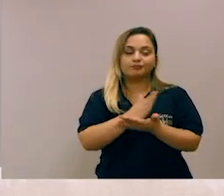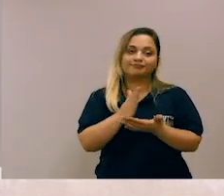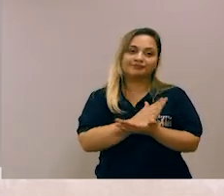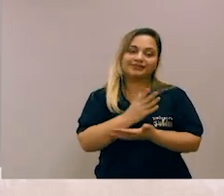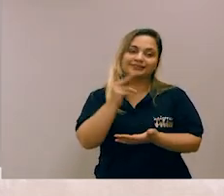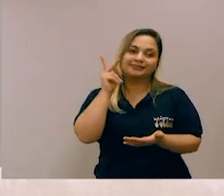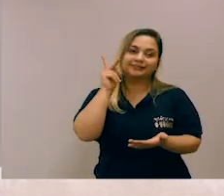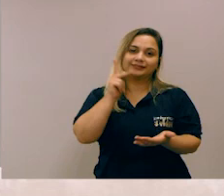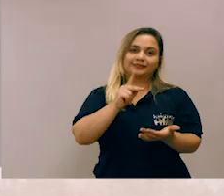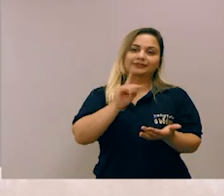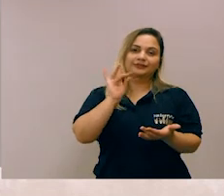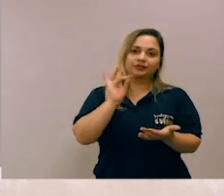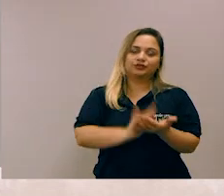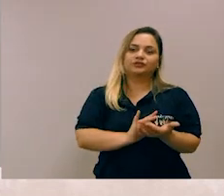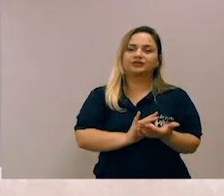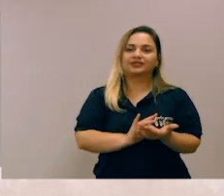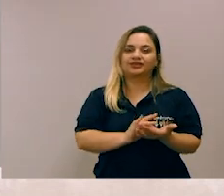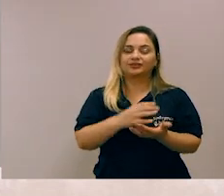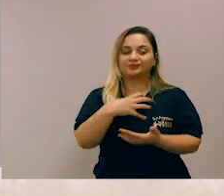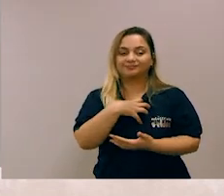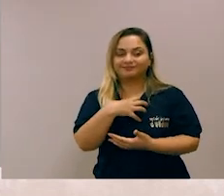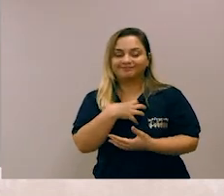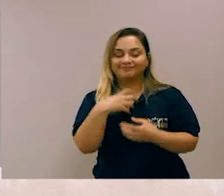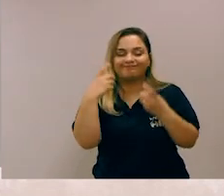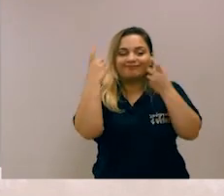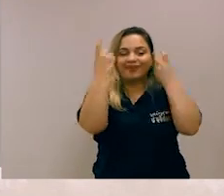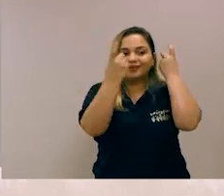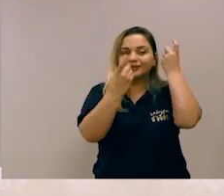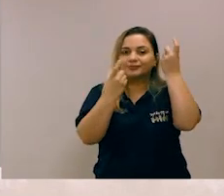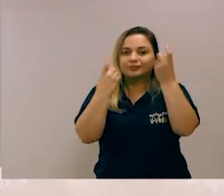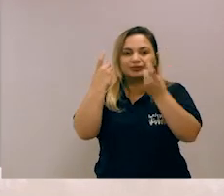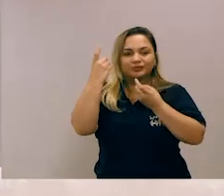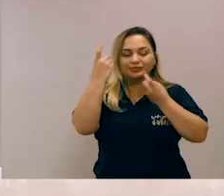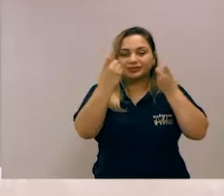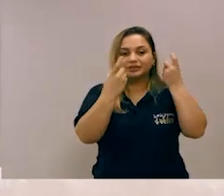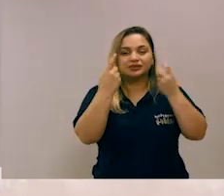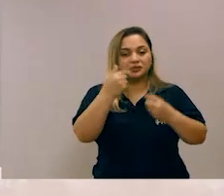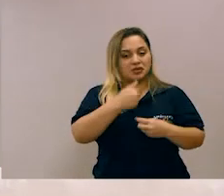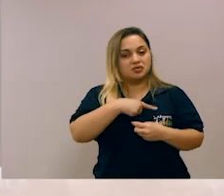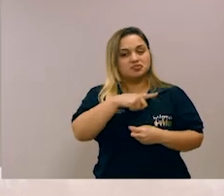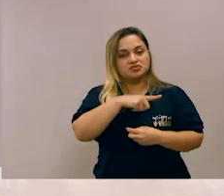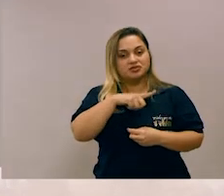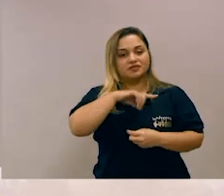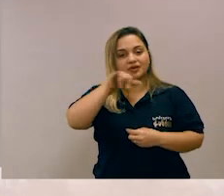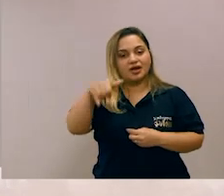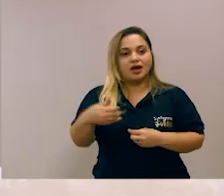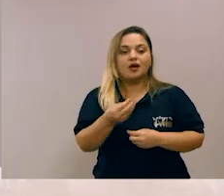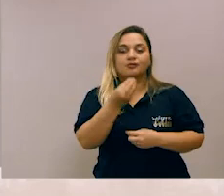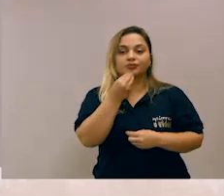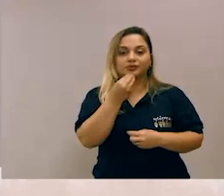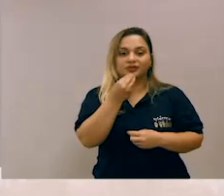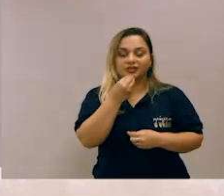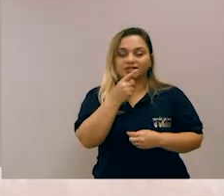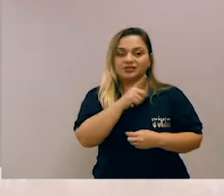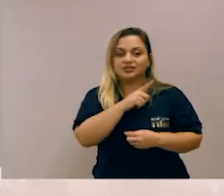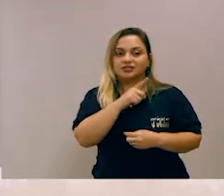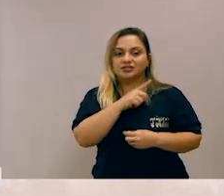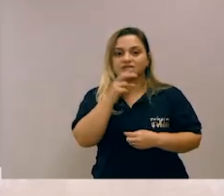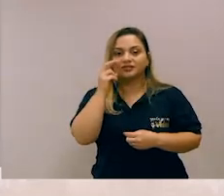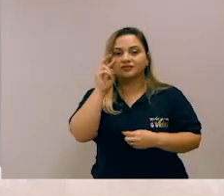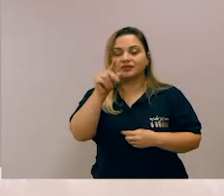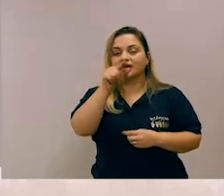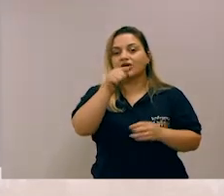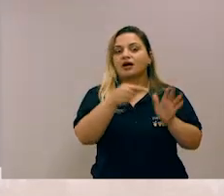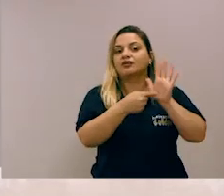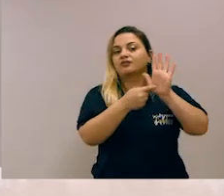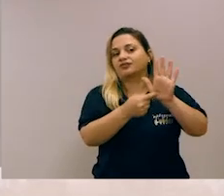some effectiveness was brought to us, happened. But this concerns me. And this is the